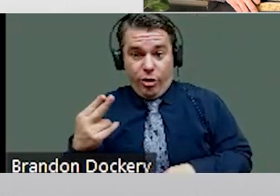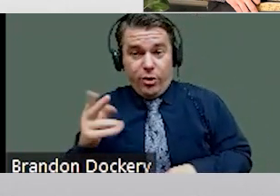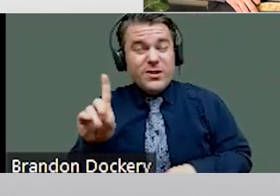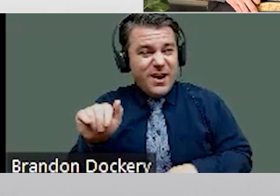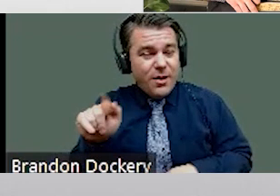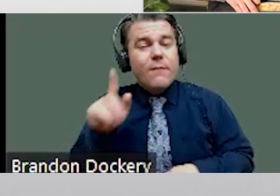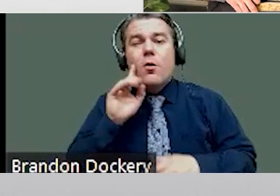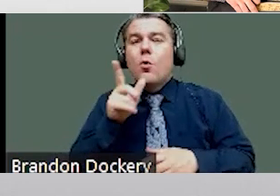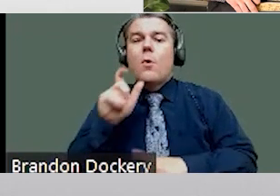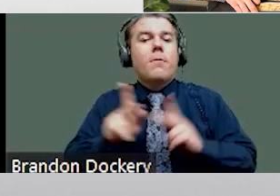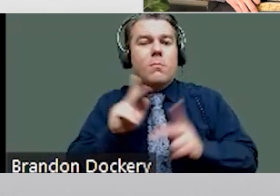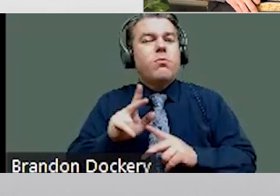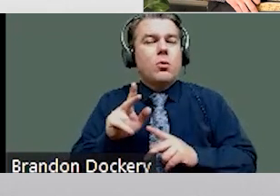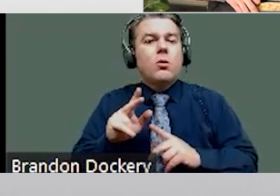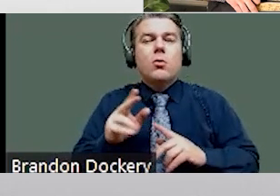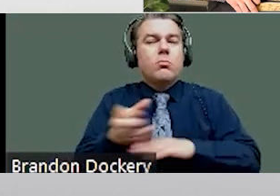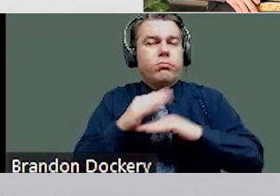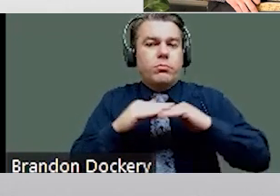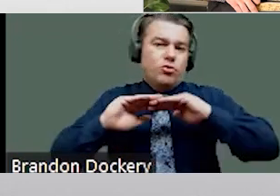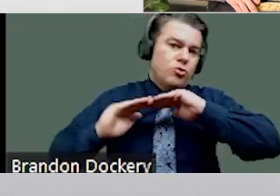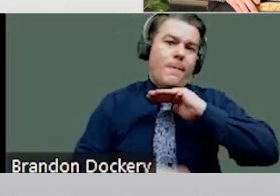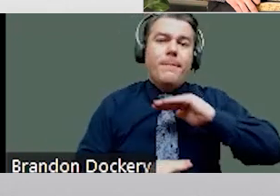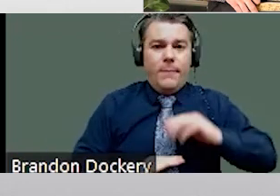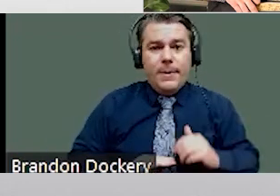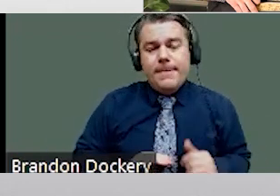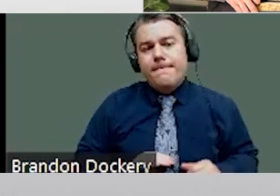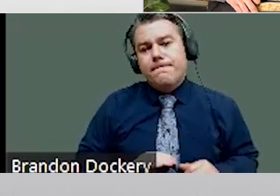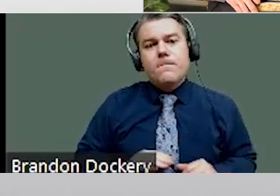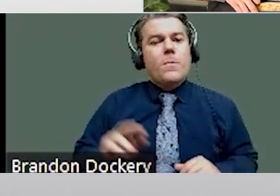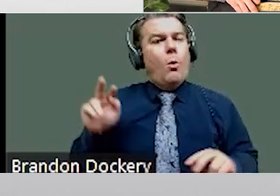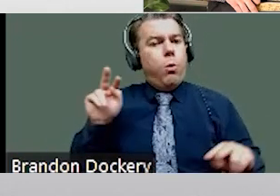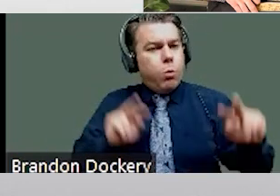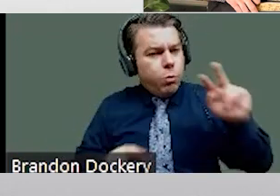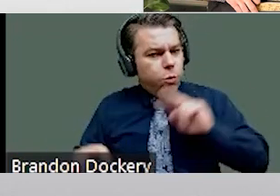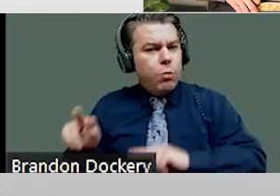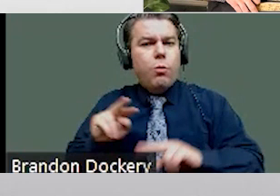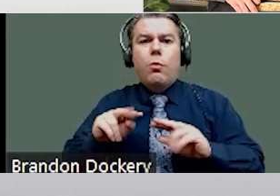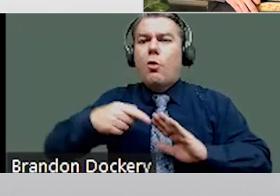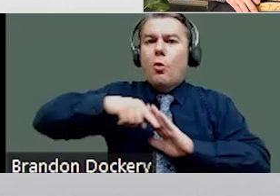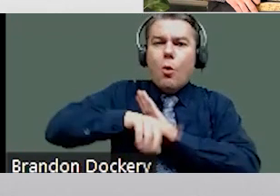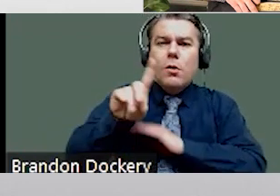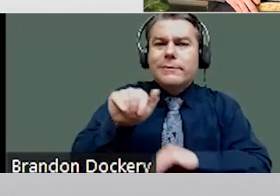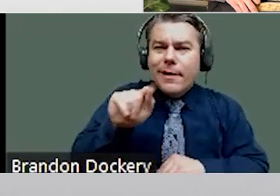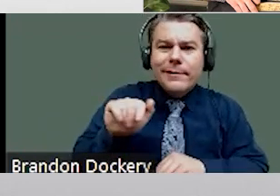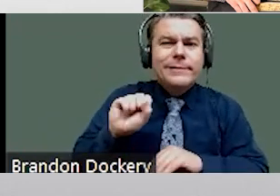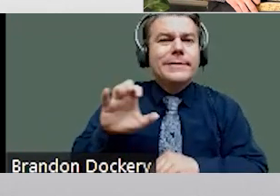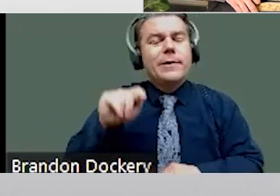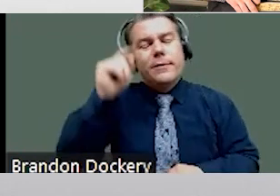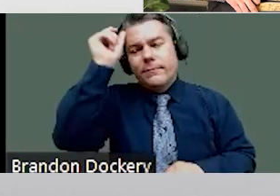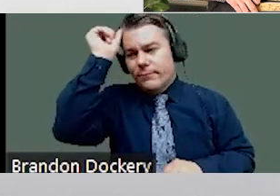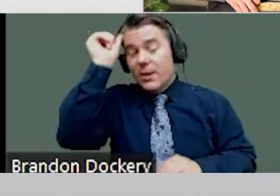data related to folks being in subminimum wages and looking at core data sets show